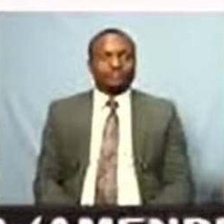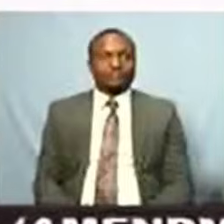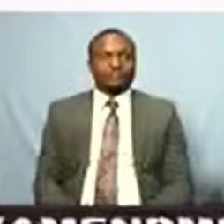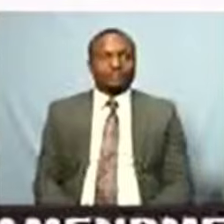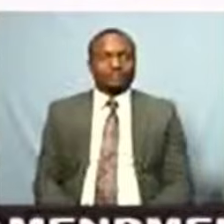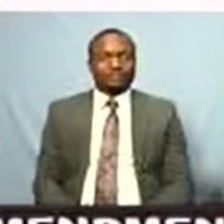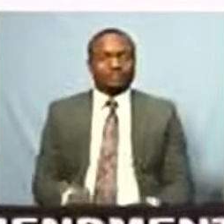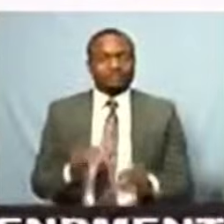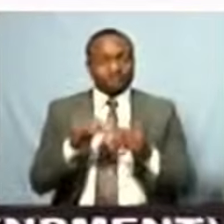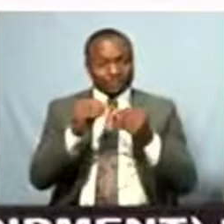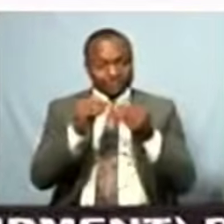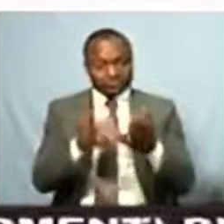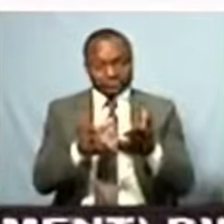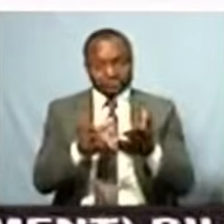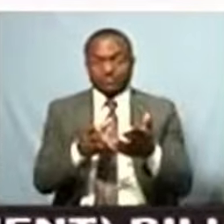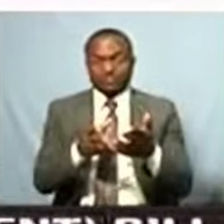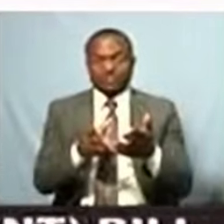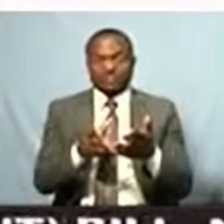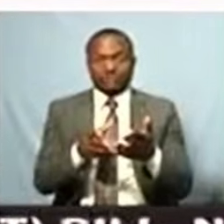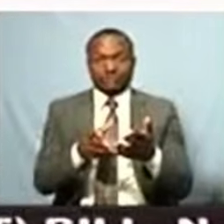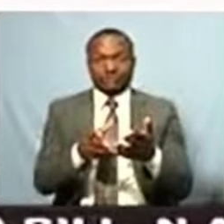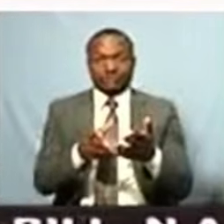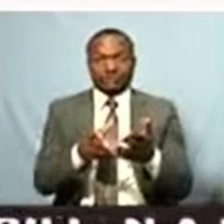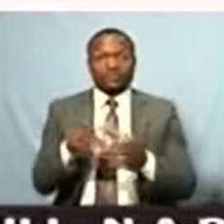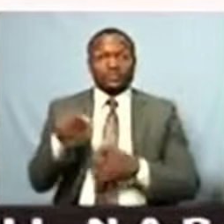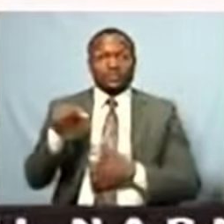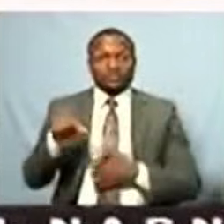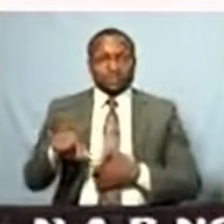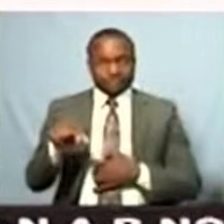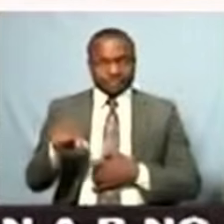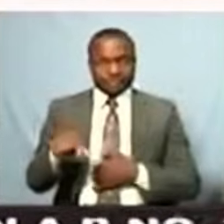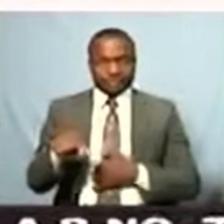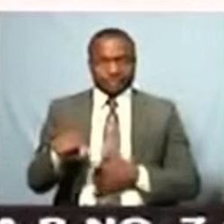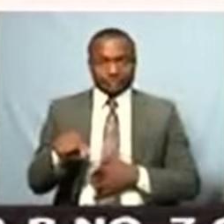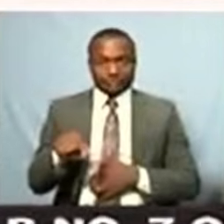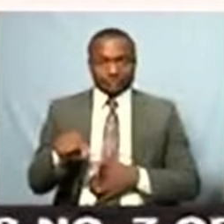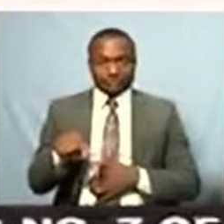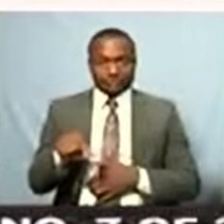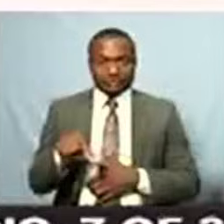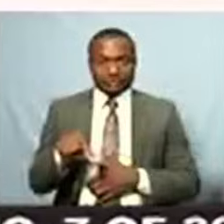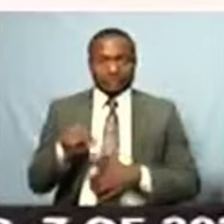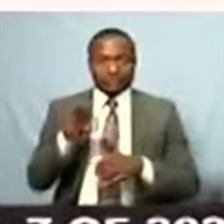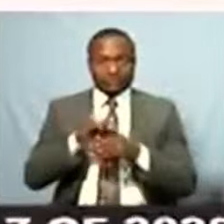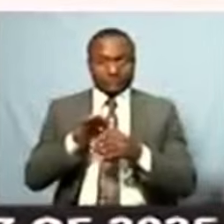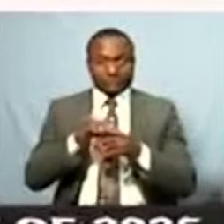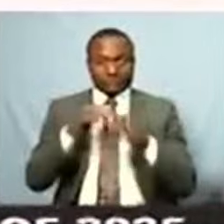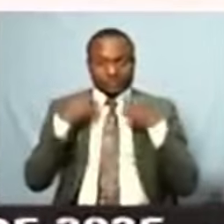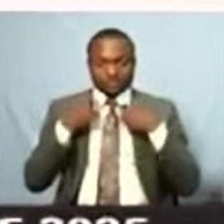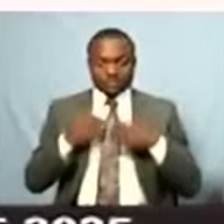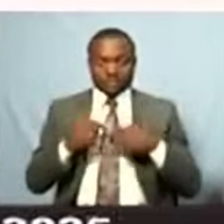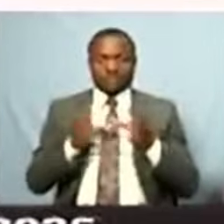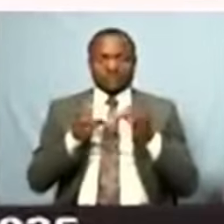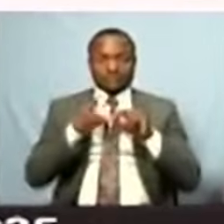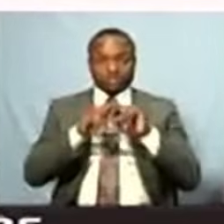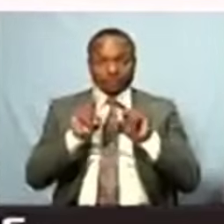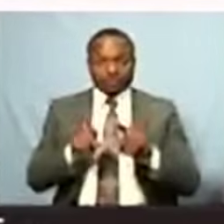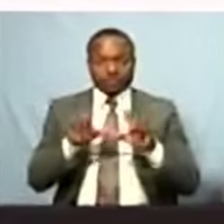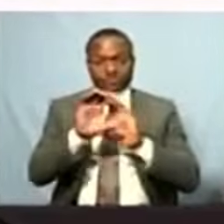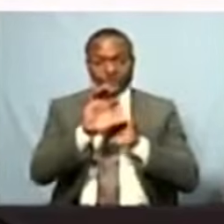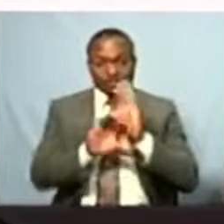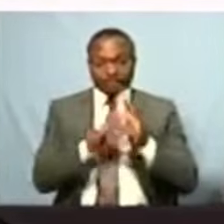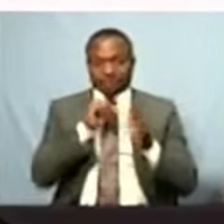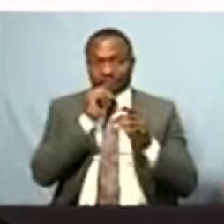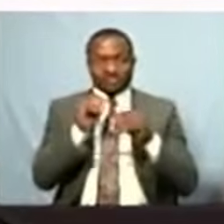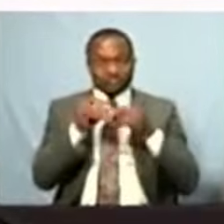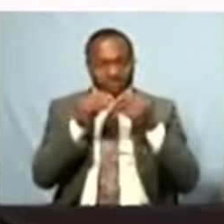as it provides for the eligibility for election of mayor and council chairperson. This is because the current constitution does not provide for